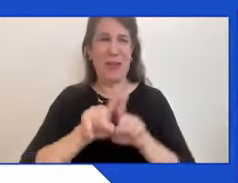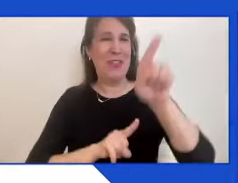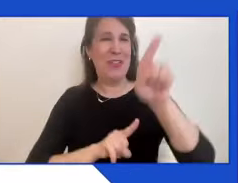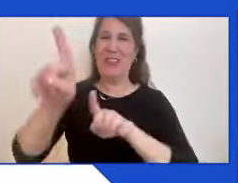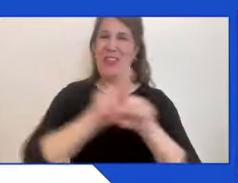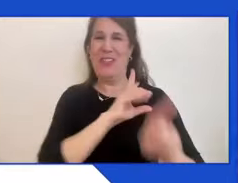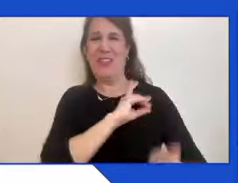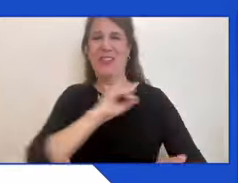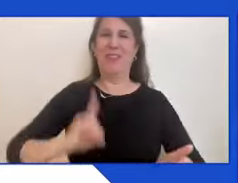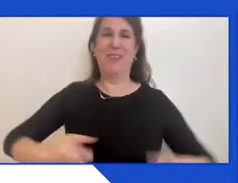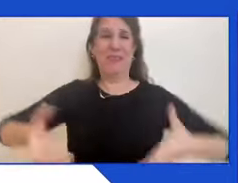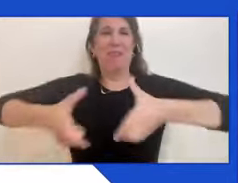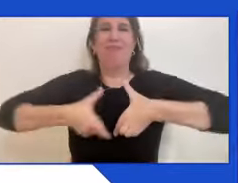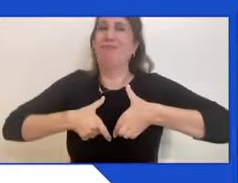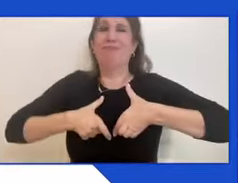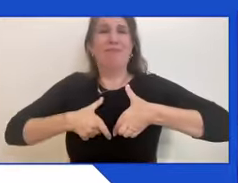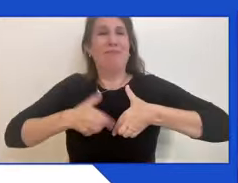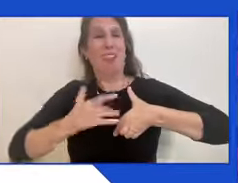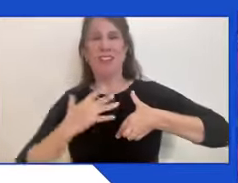our chests and in our hearts.